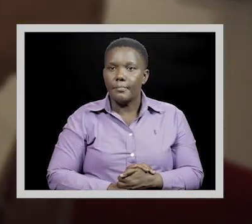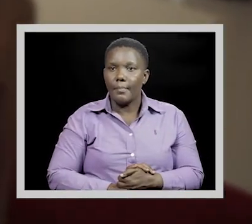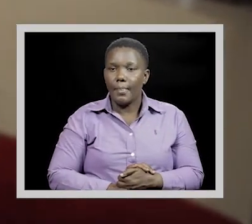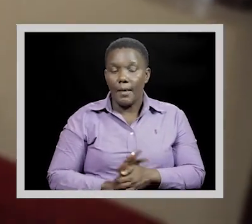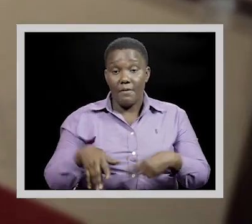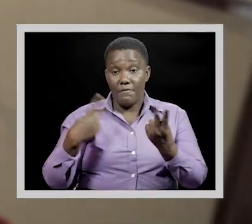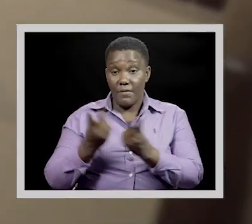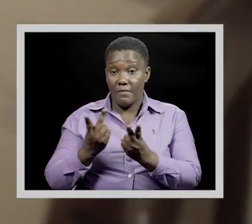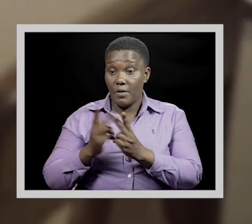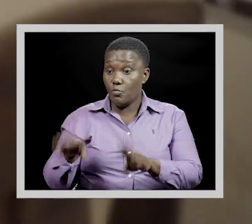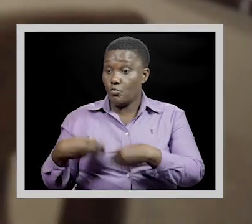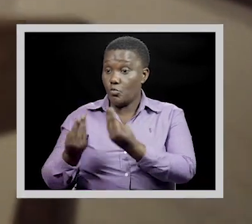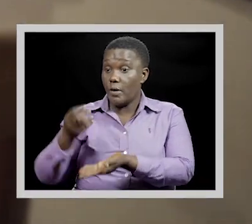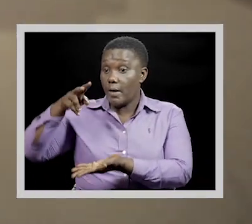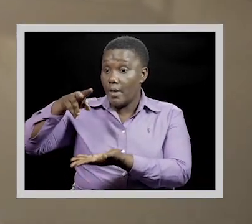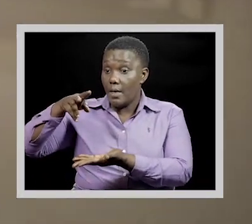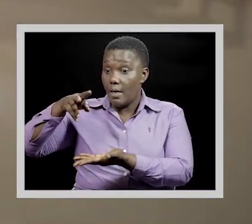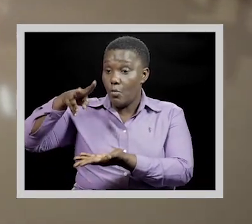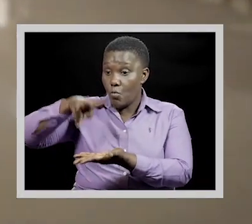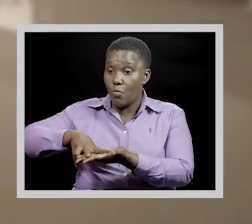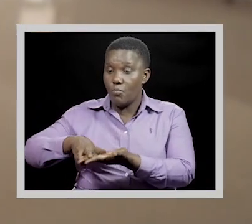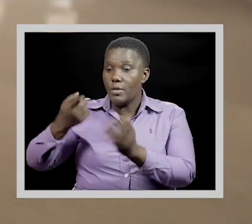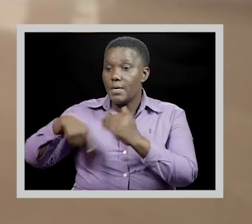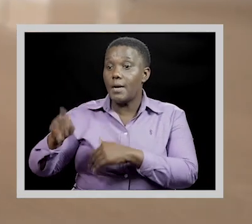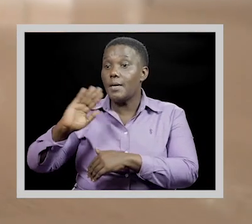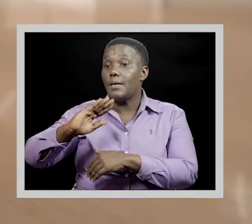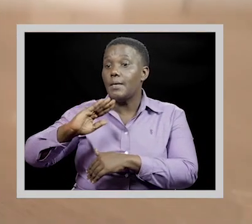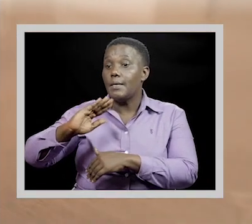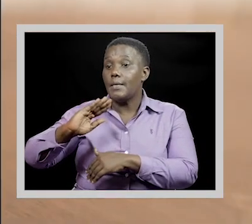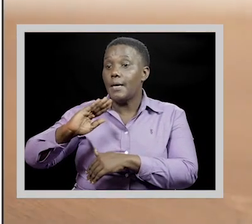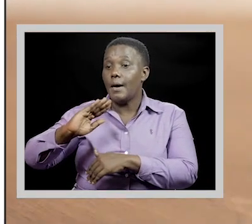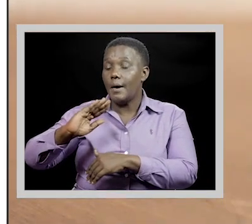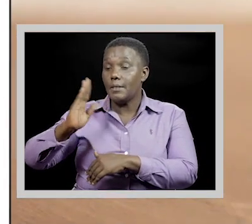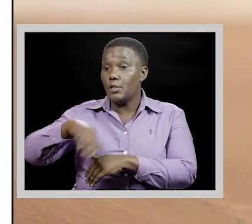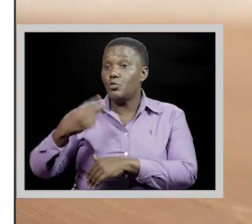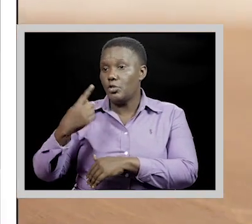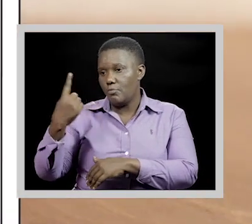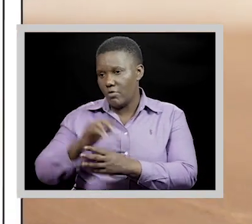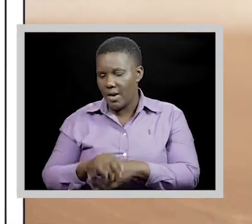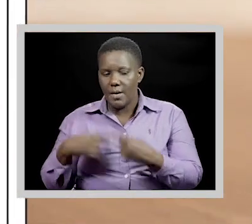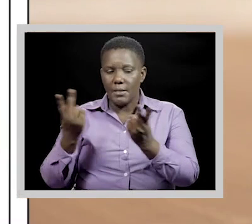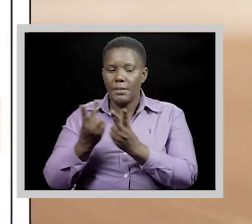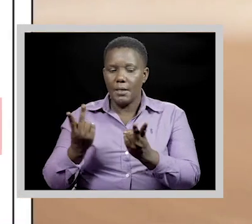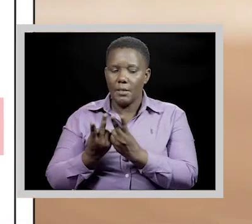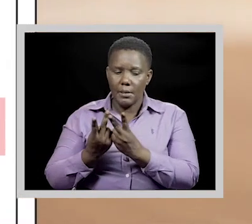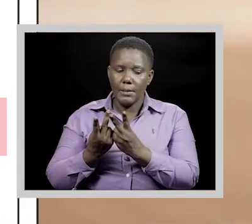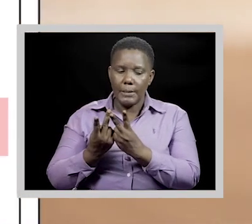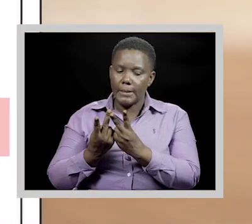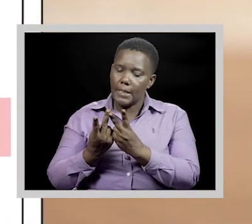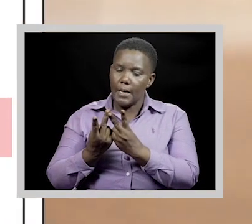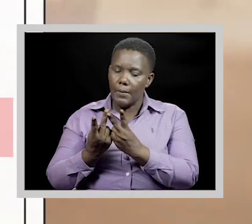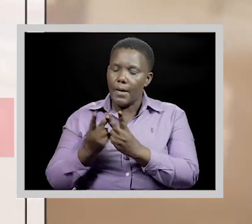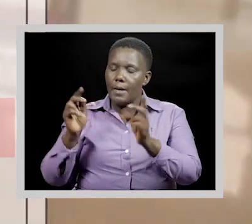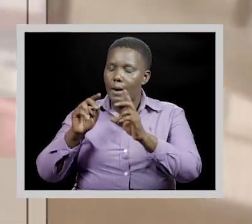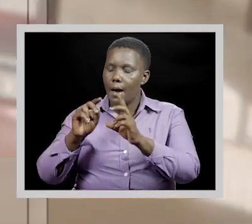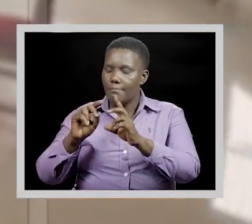Deliver your judgment within 21 days. This is according to Rule 48, Subrule 4 of the